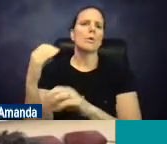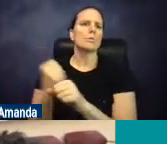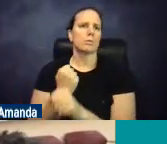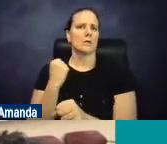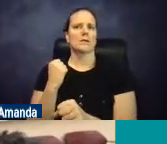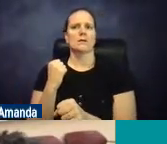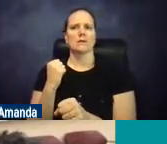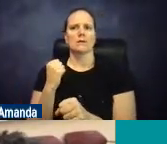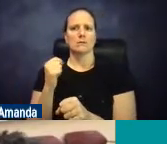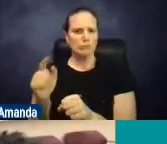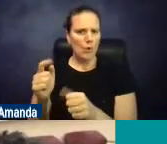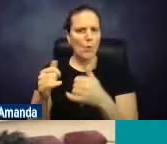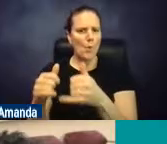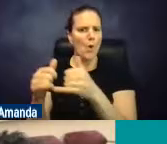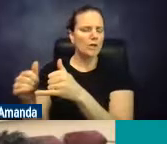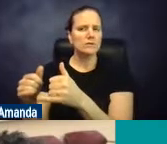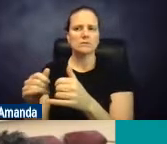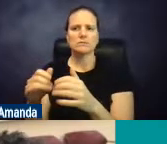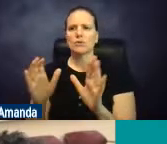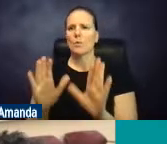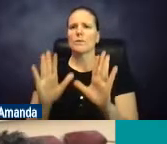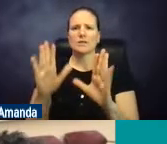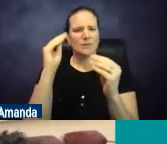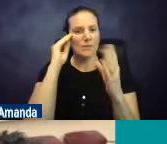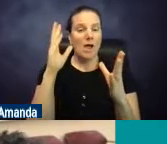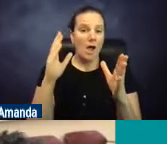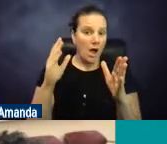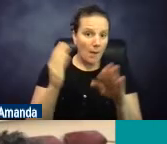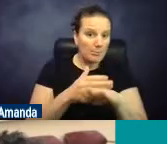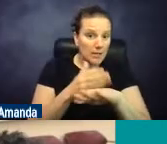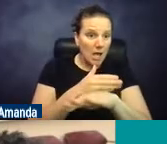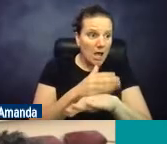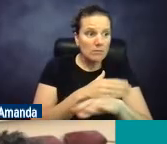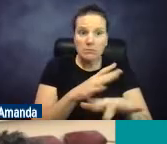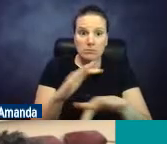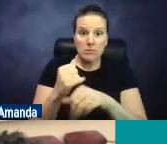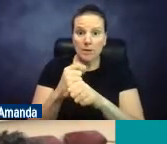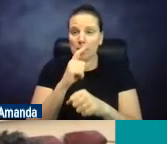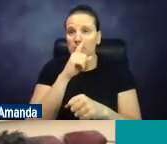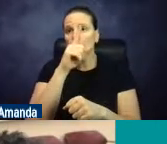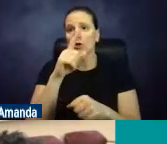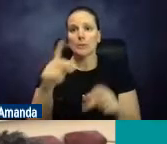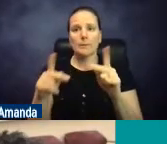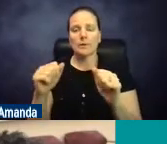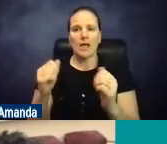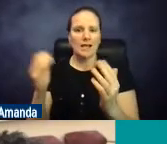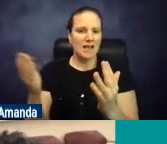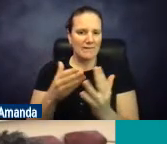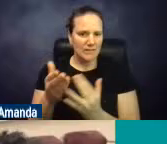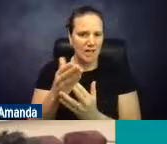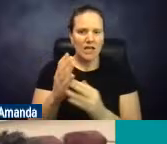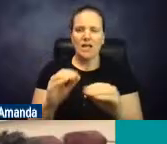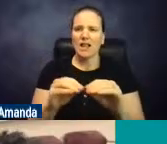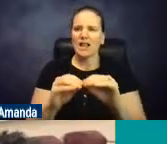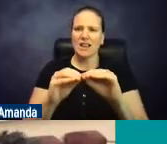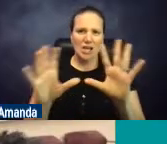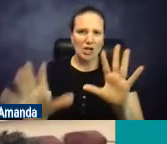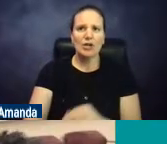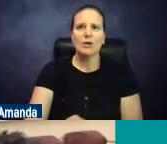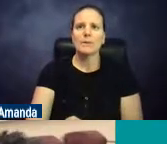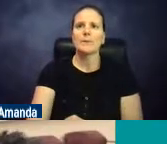of information. We keep it updated to make sure that folks can navigate it clearly